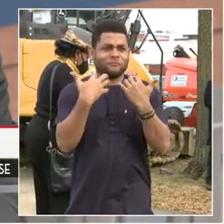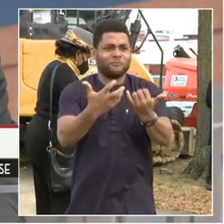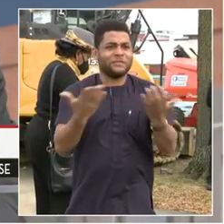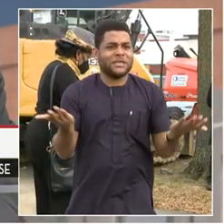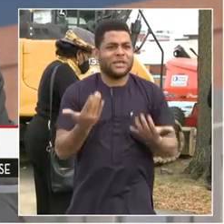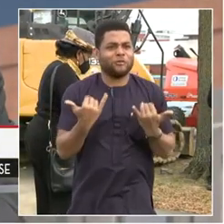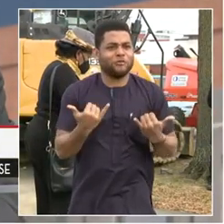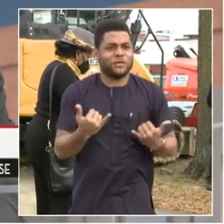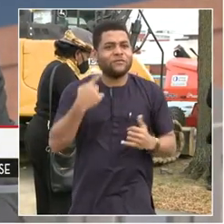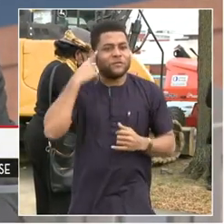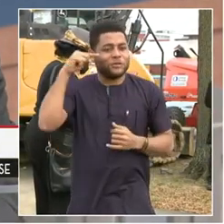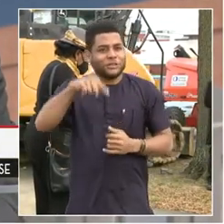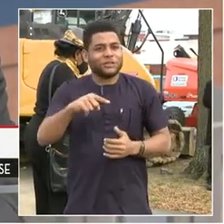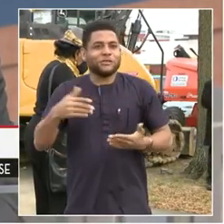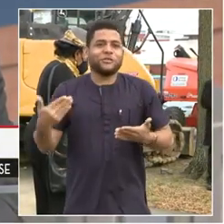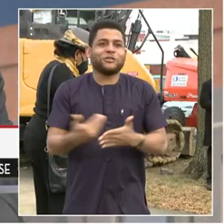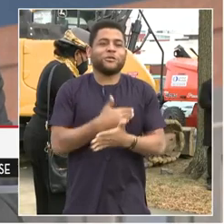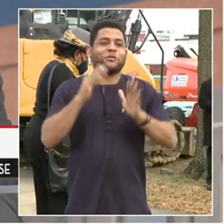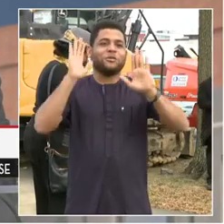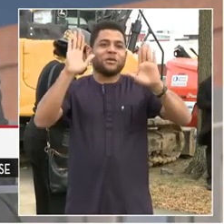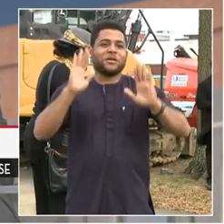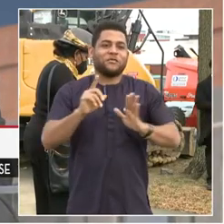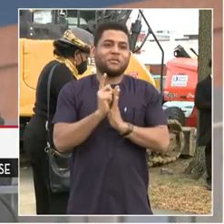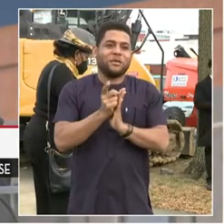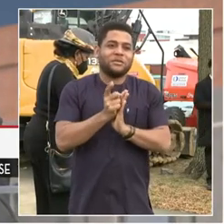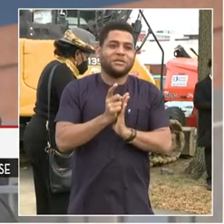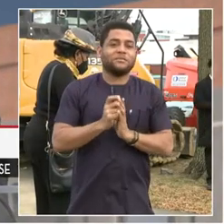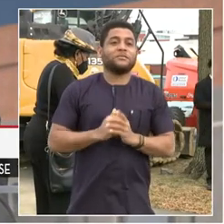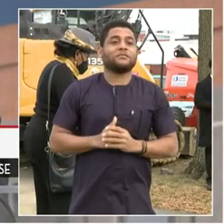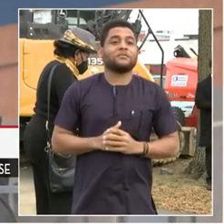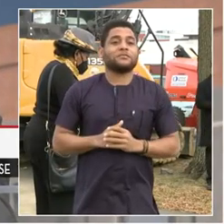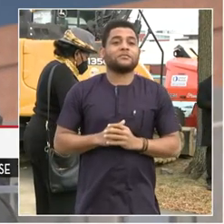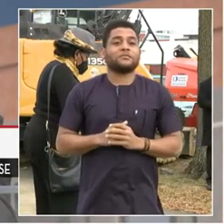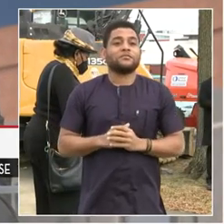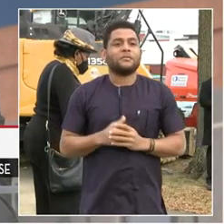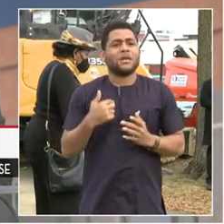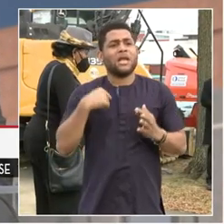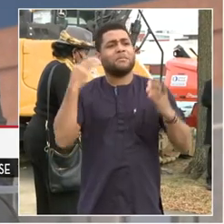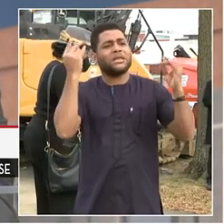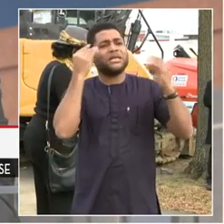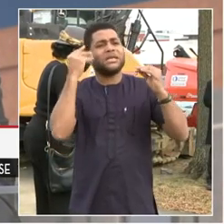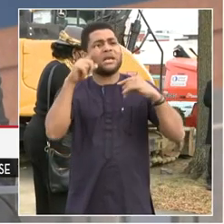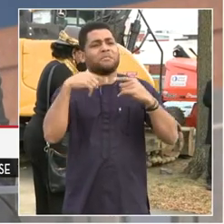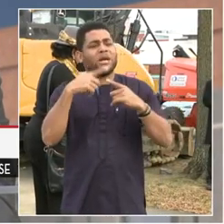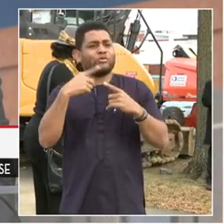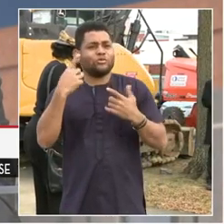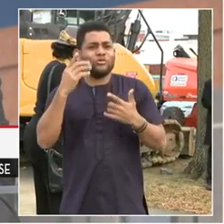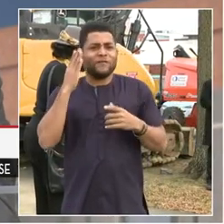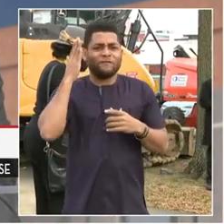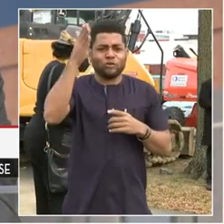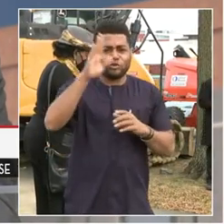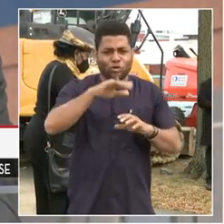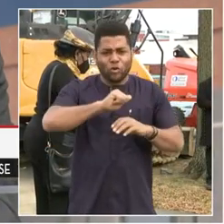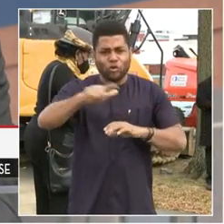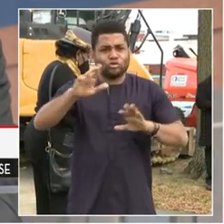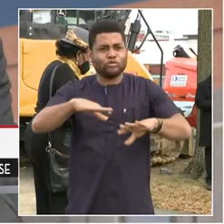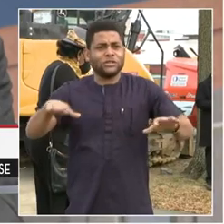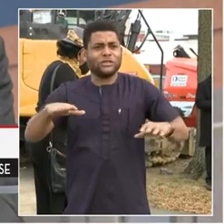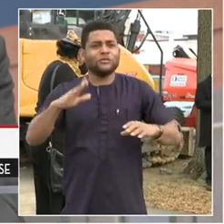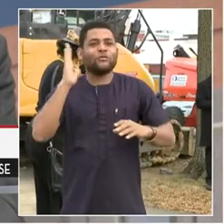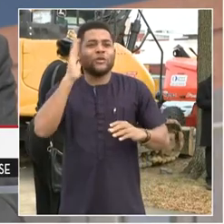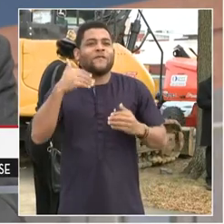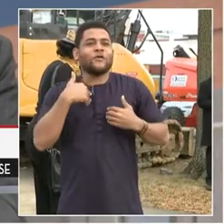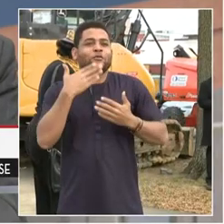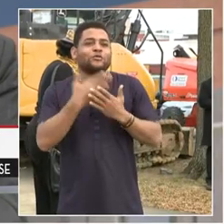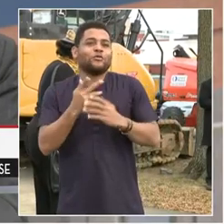state-of-the-art facility. I think about the future and the children that will be cared for here, the families, the